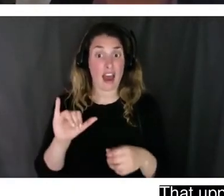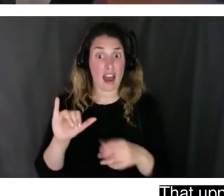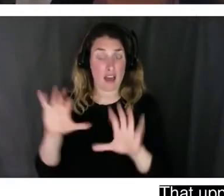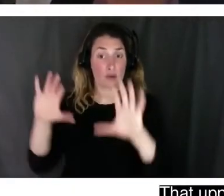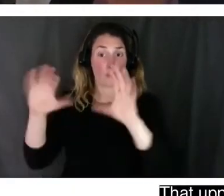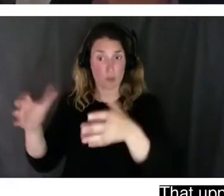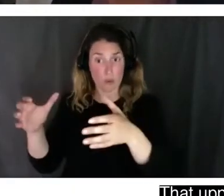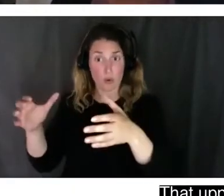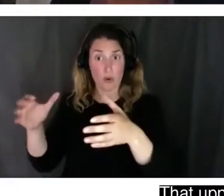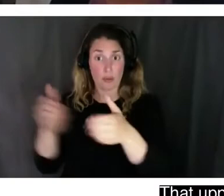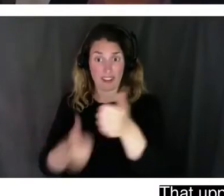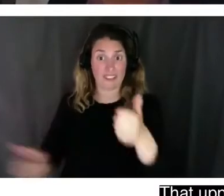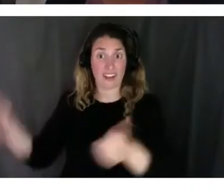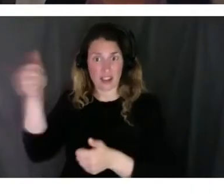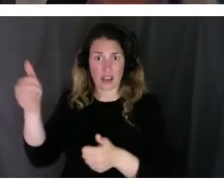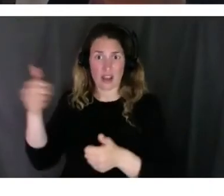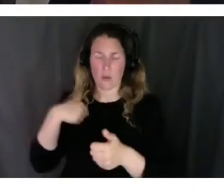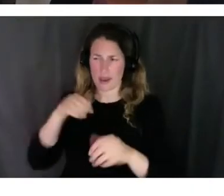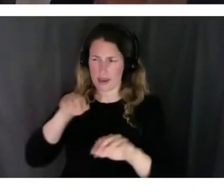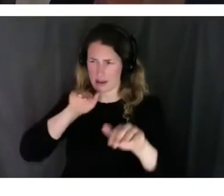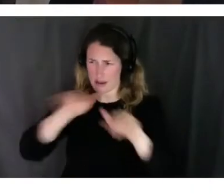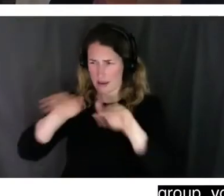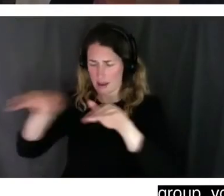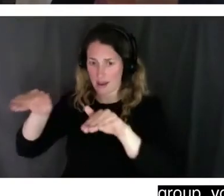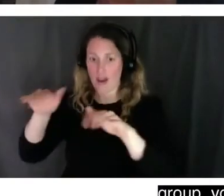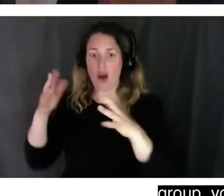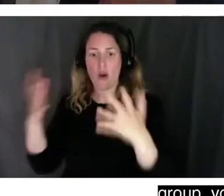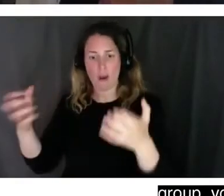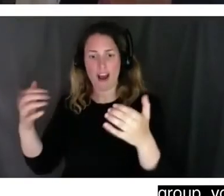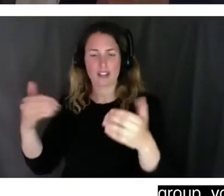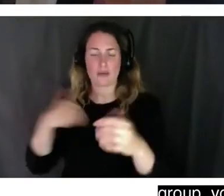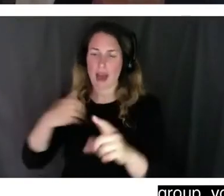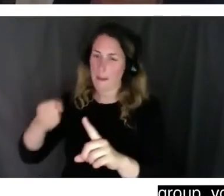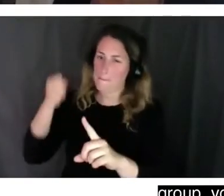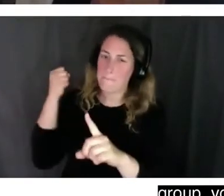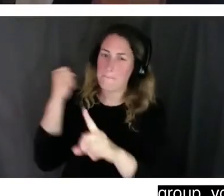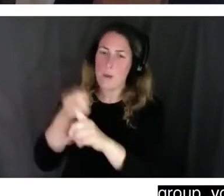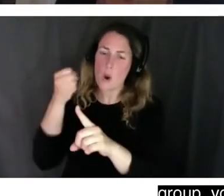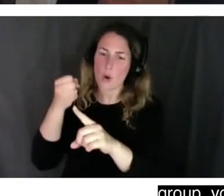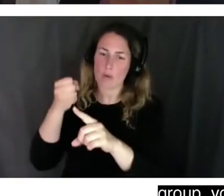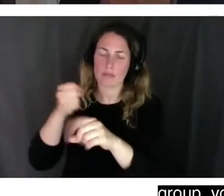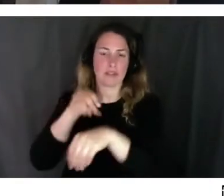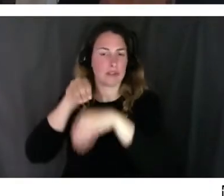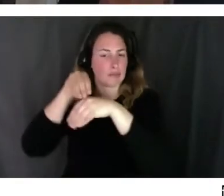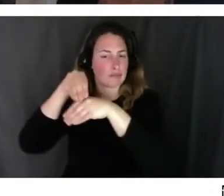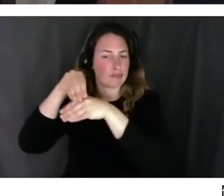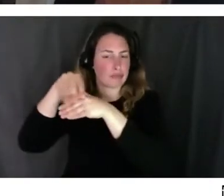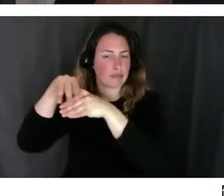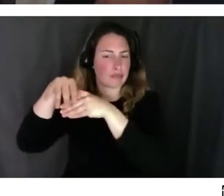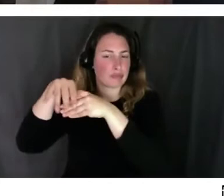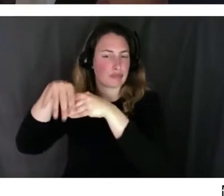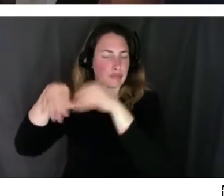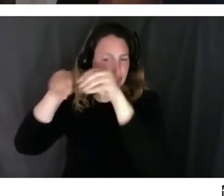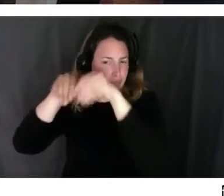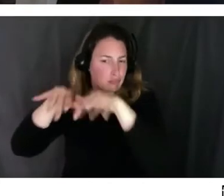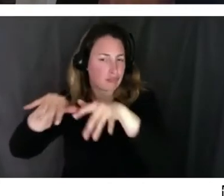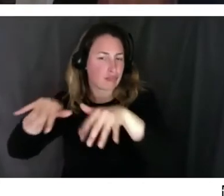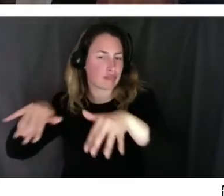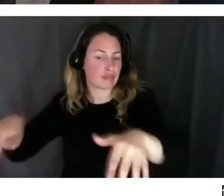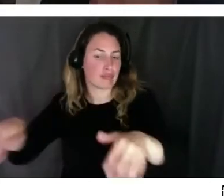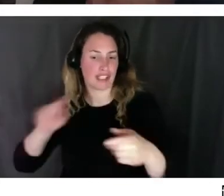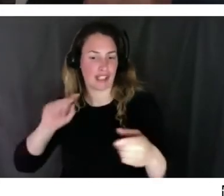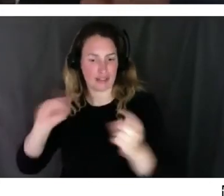That upper management. The upper group. It's where the air is very thin sometimes. I'm